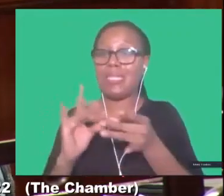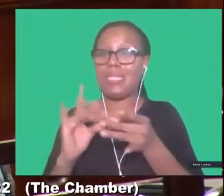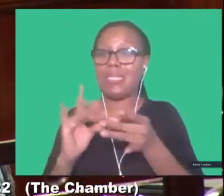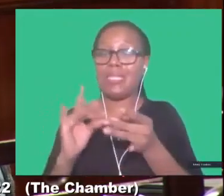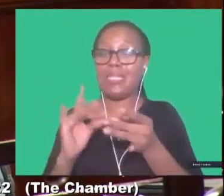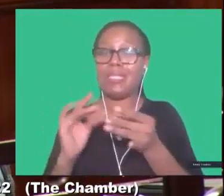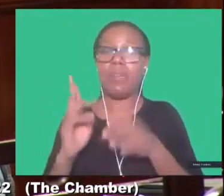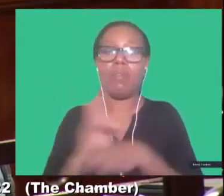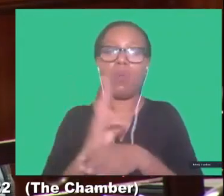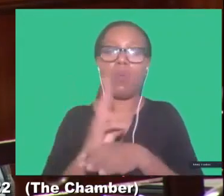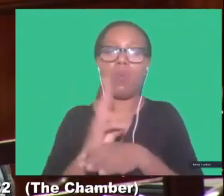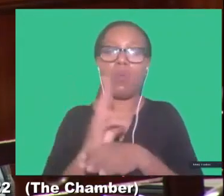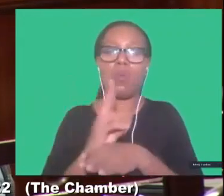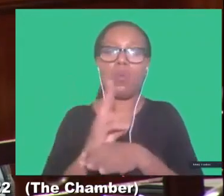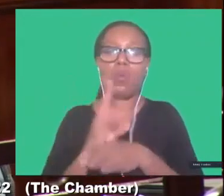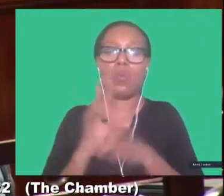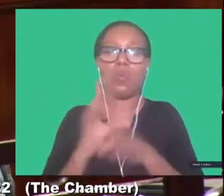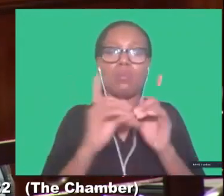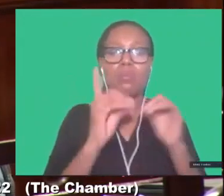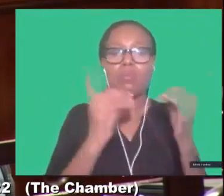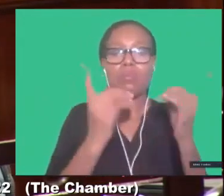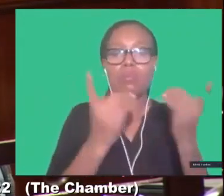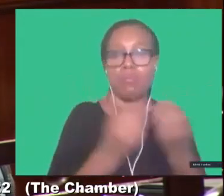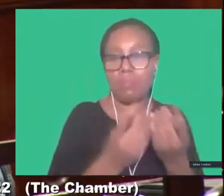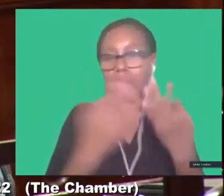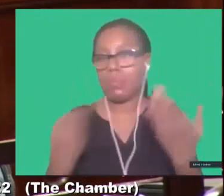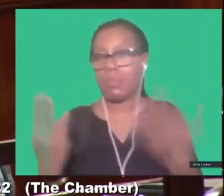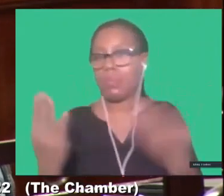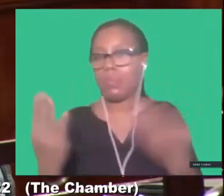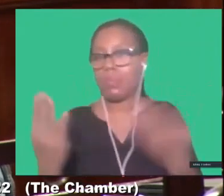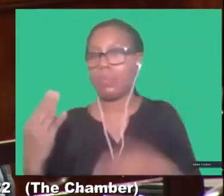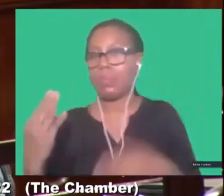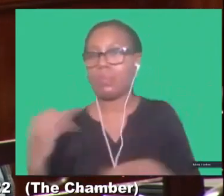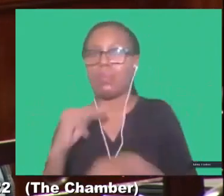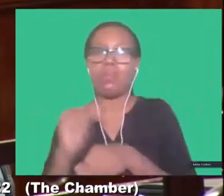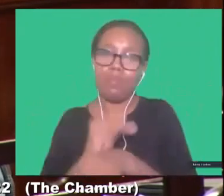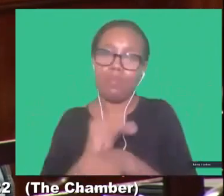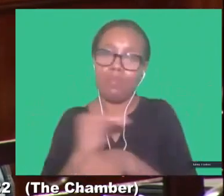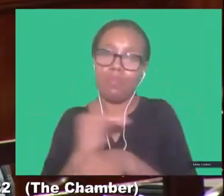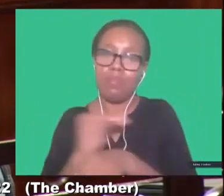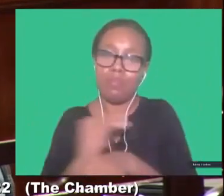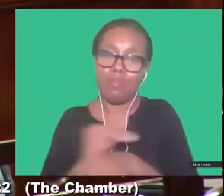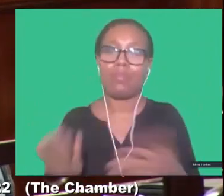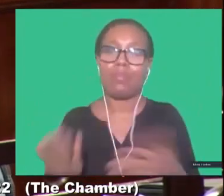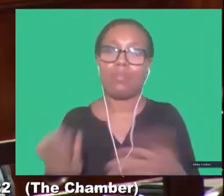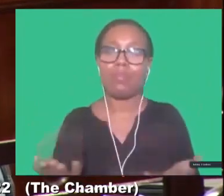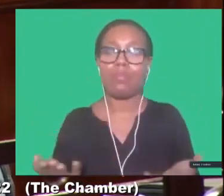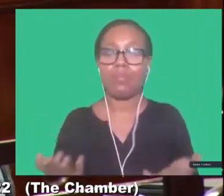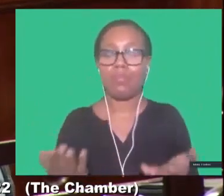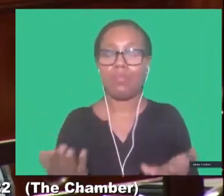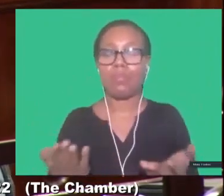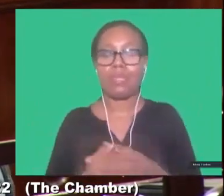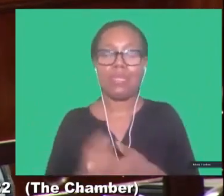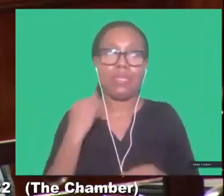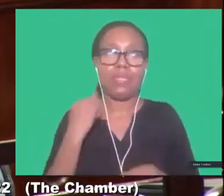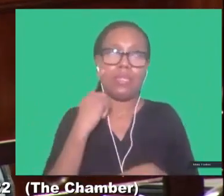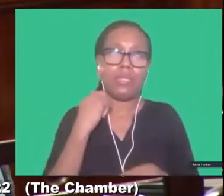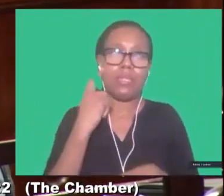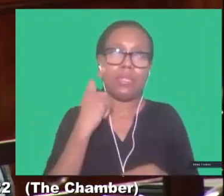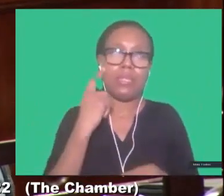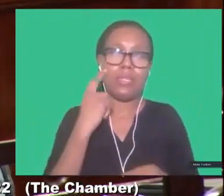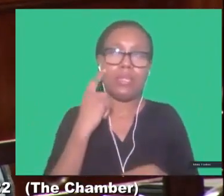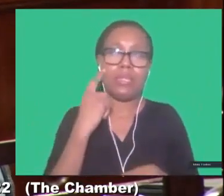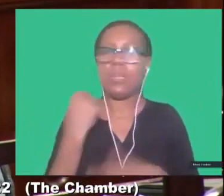but of his ministry, and I believe there is a study going out at